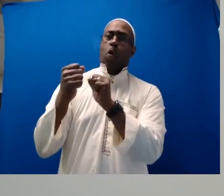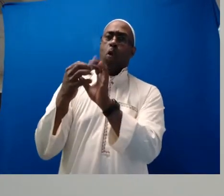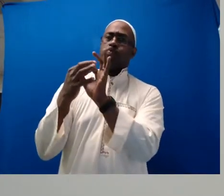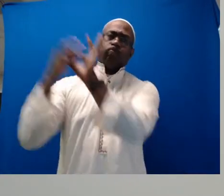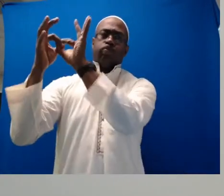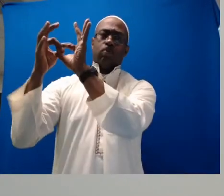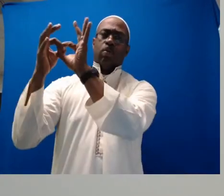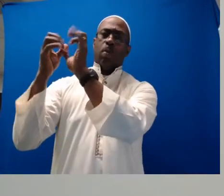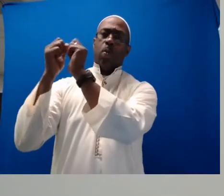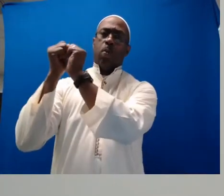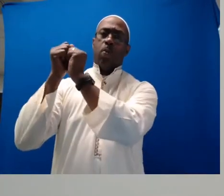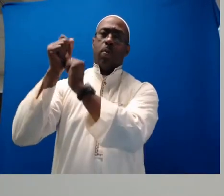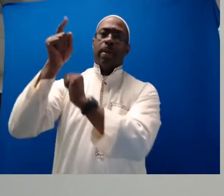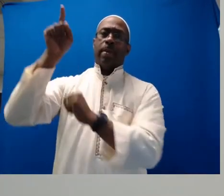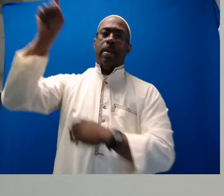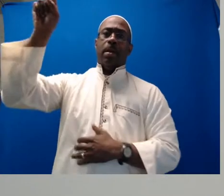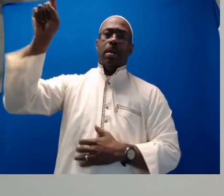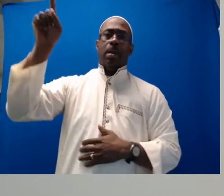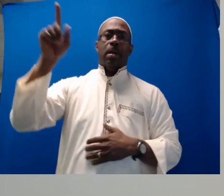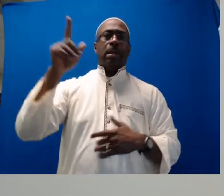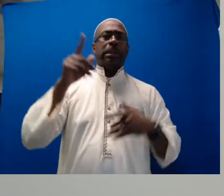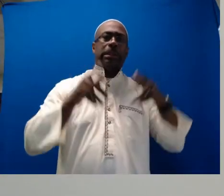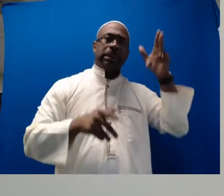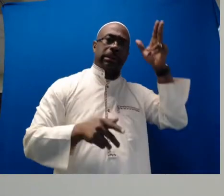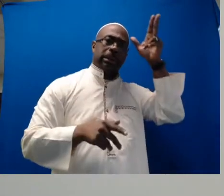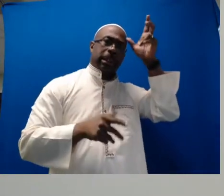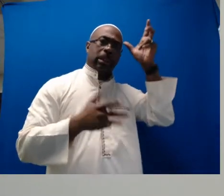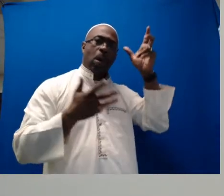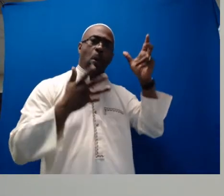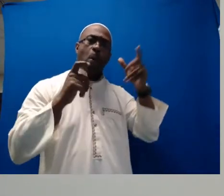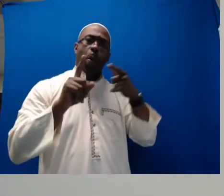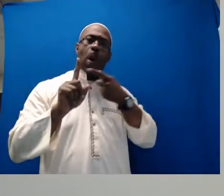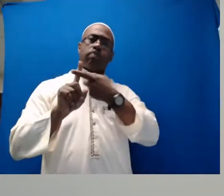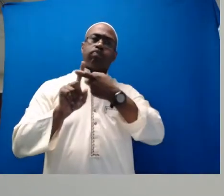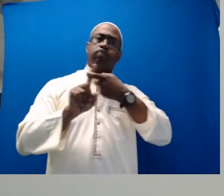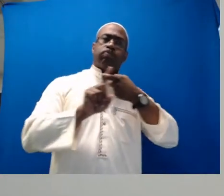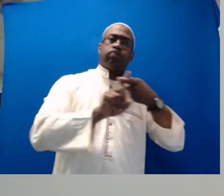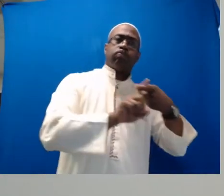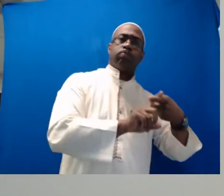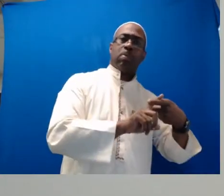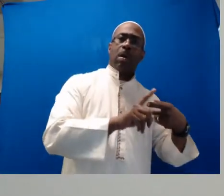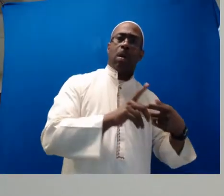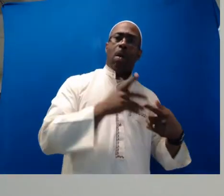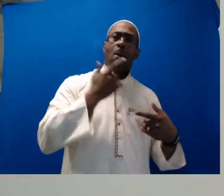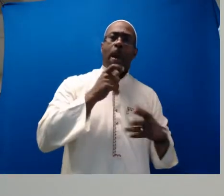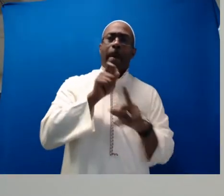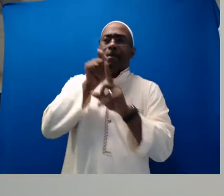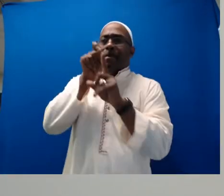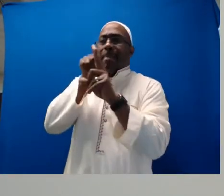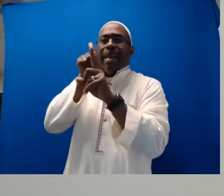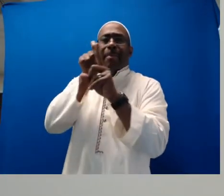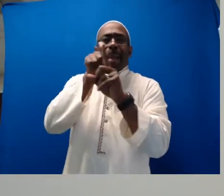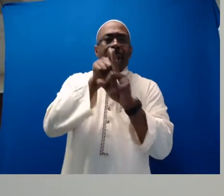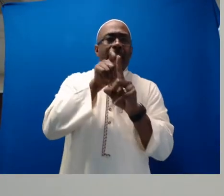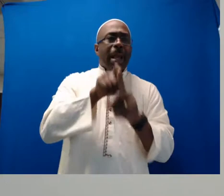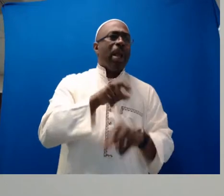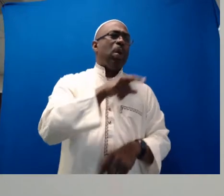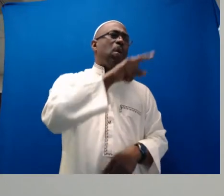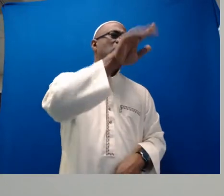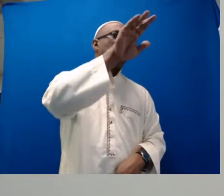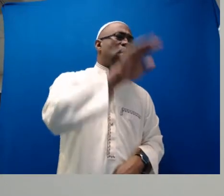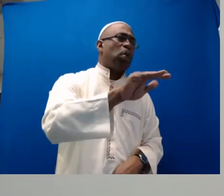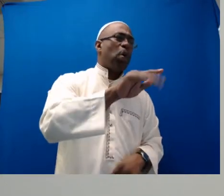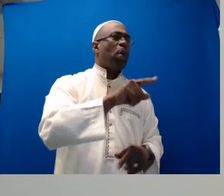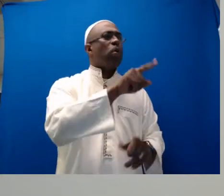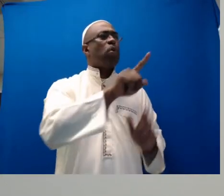going to cause us to find everything of reasons to want to have something to pick at. He's too tall, he's too short, he's too heavy,